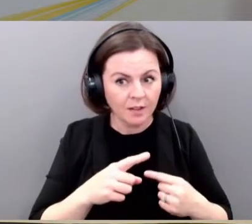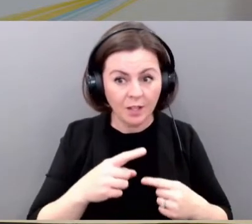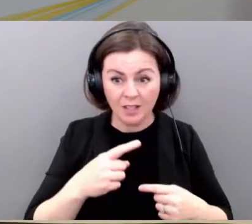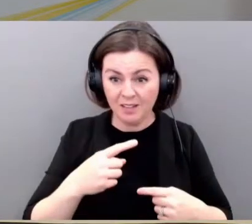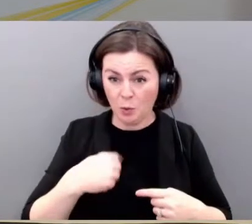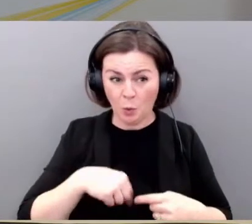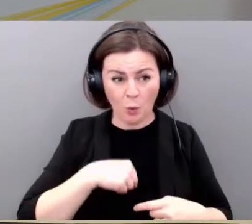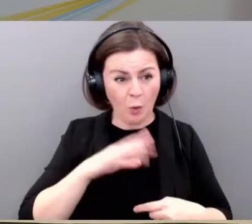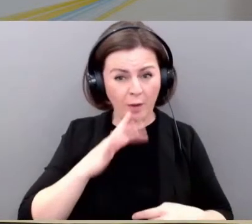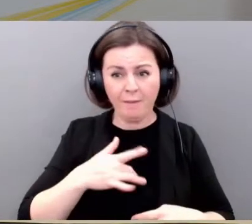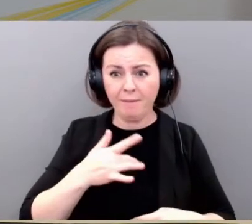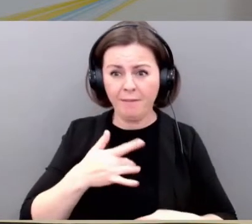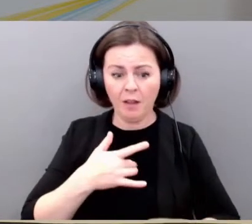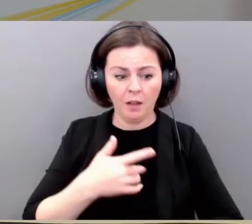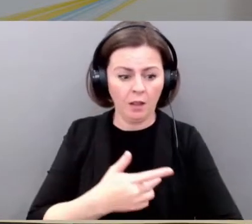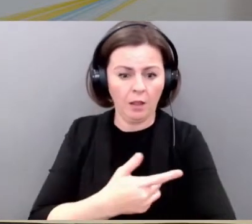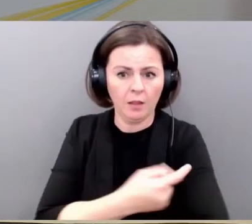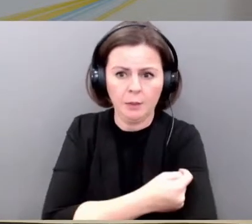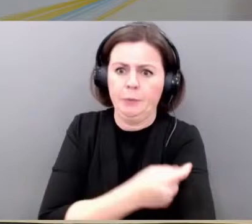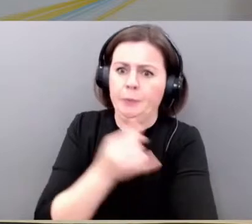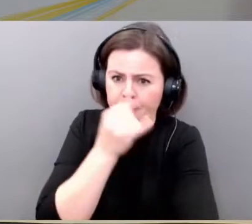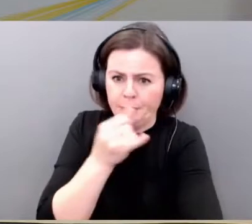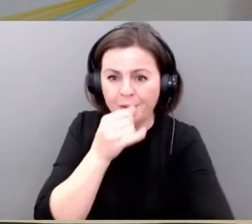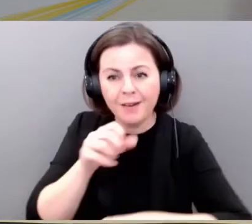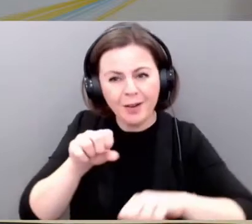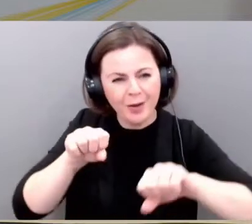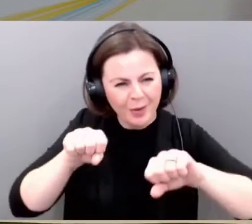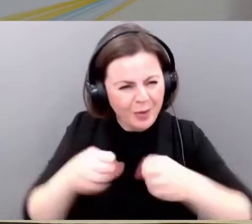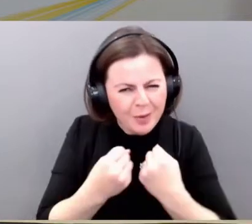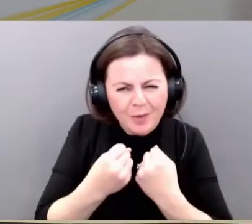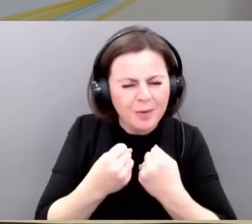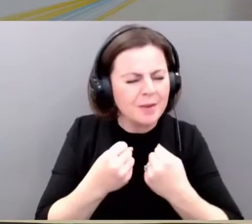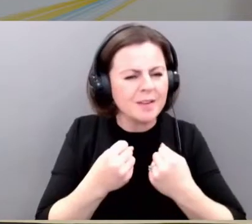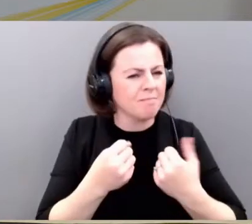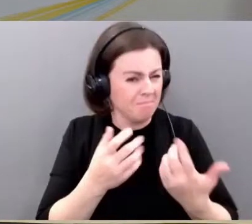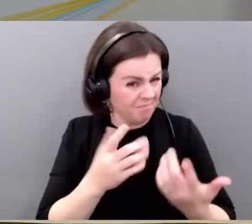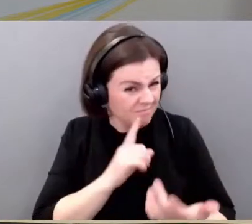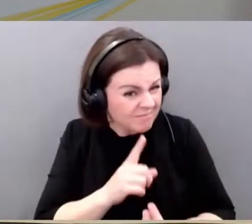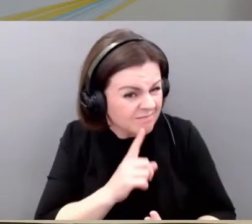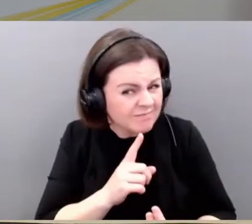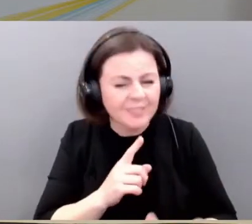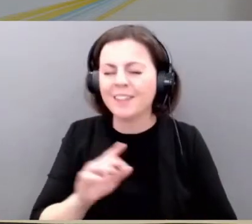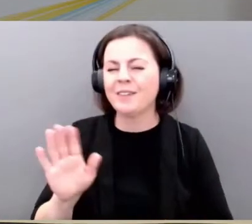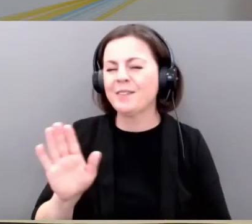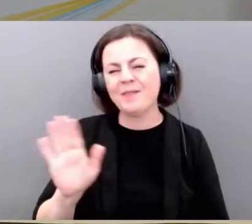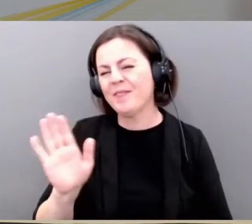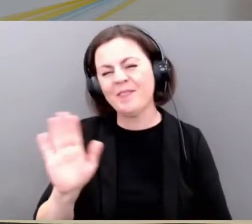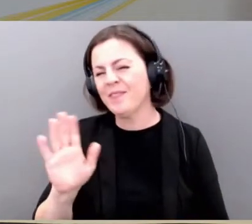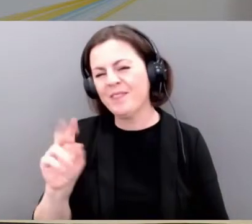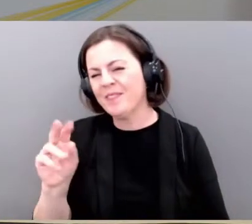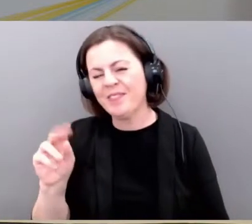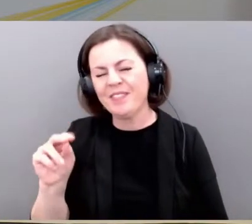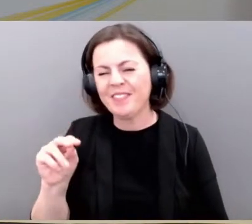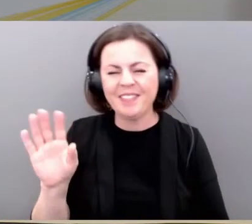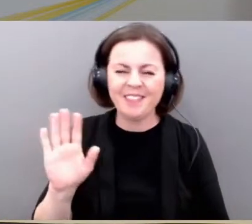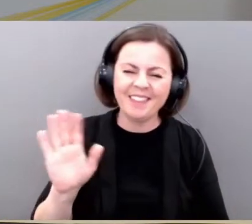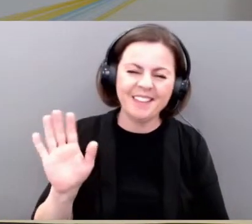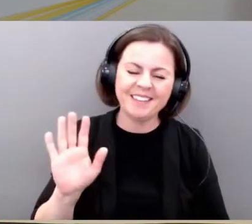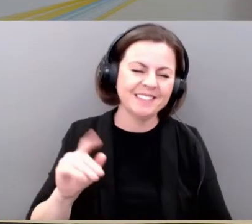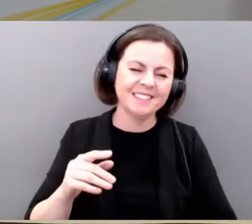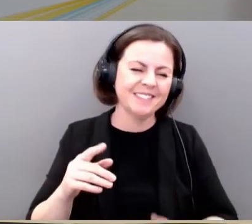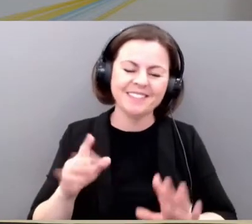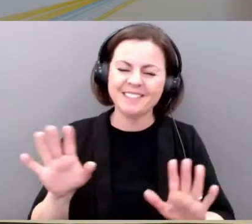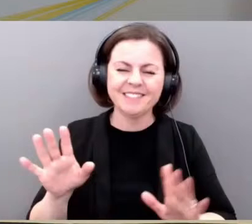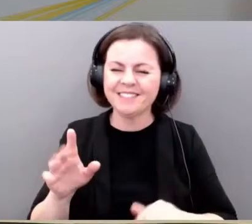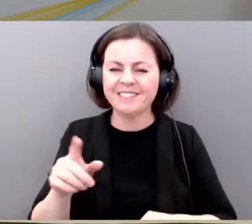75 degrees vaccine in our arms, or what are we? No, it's not. You're not